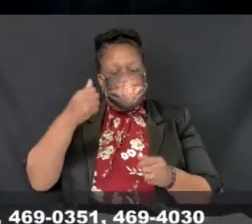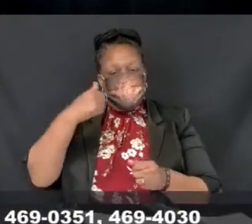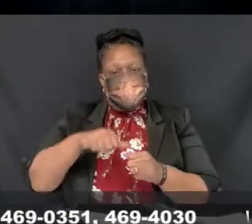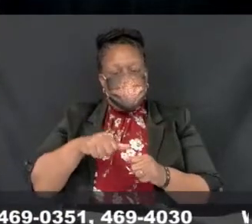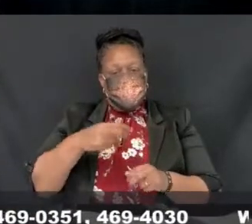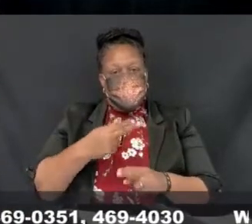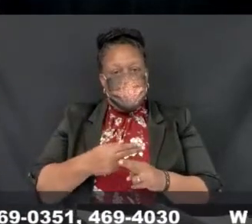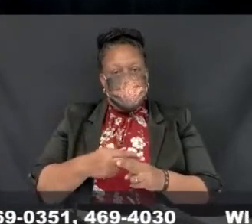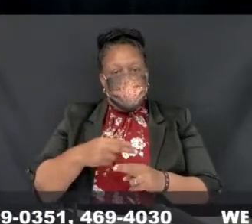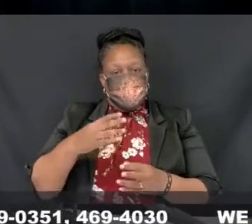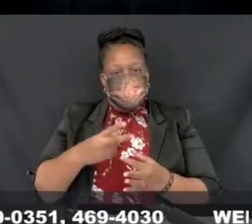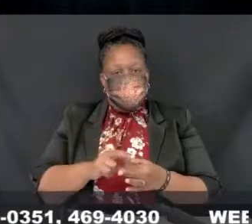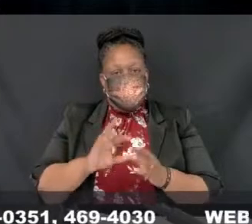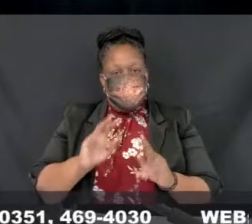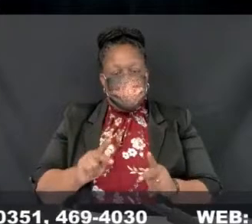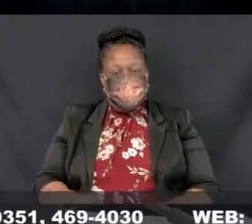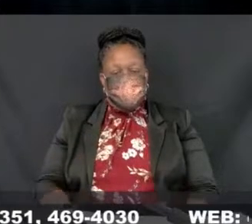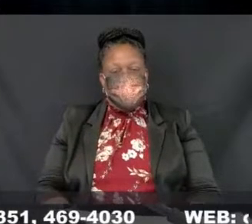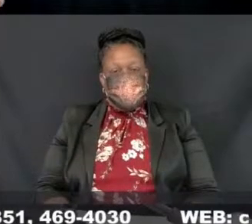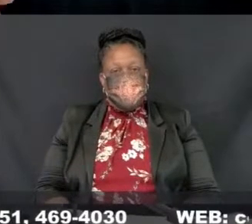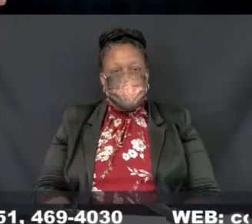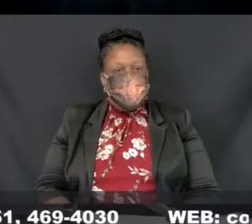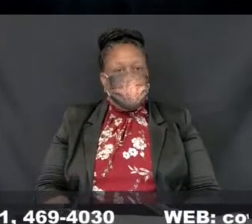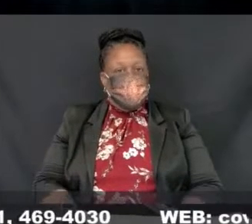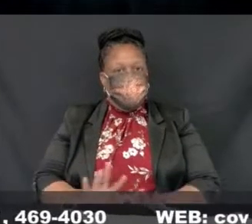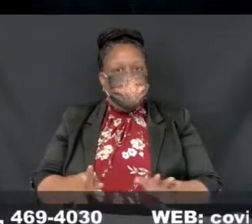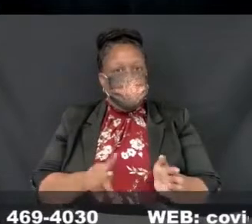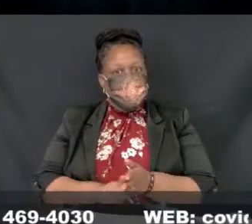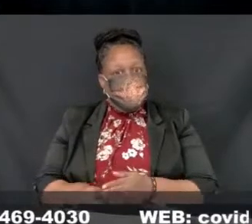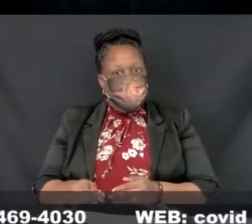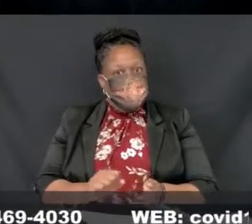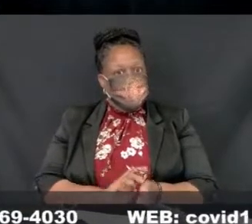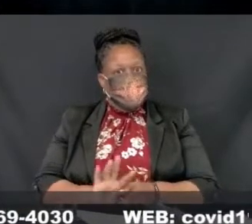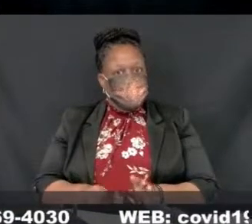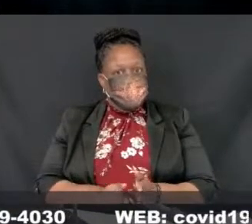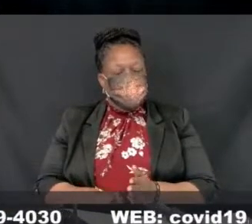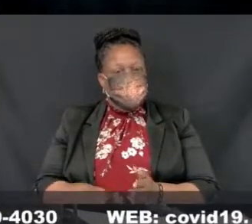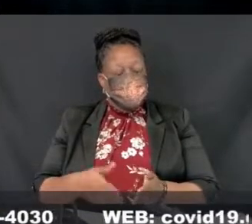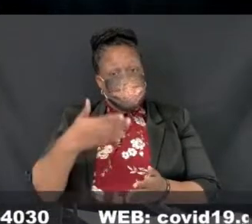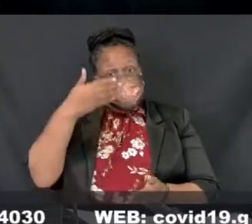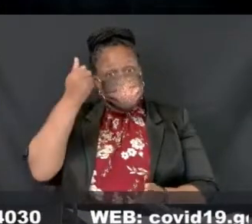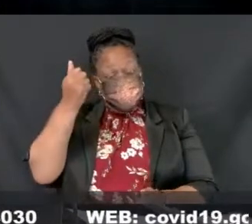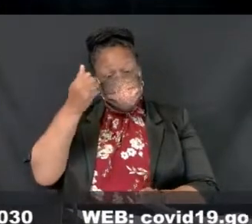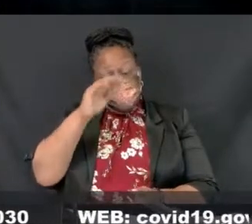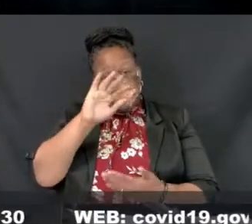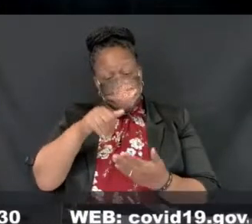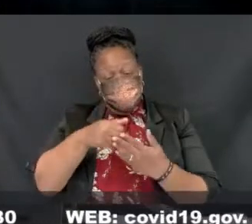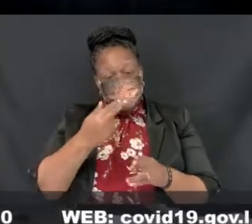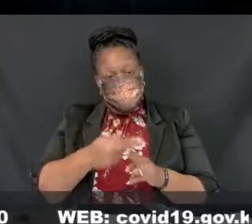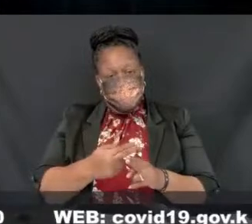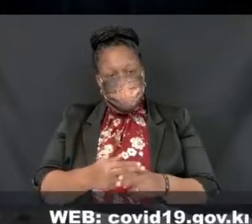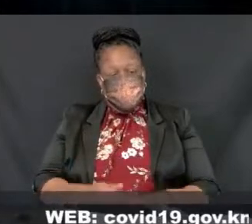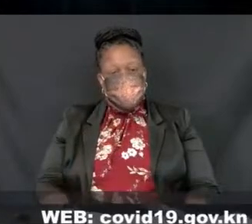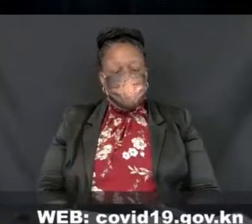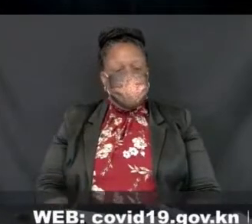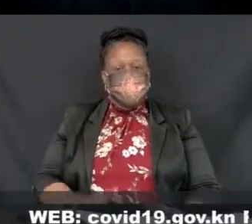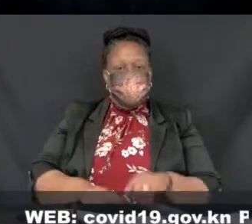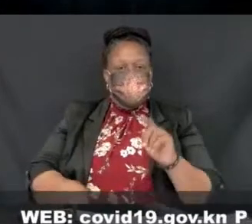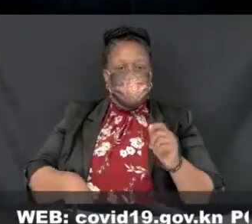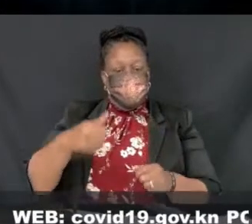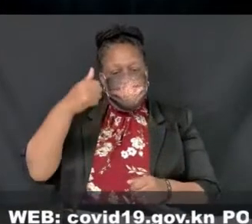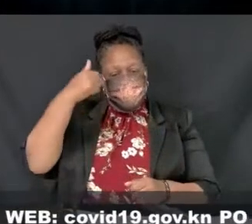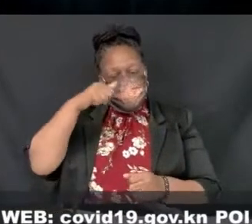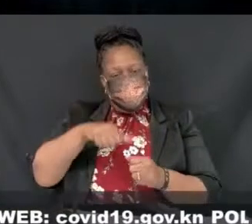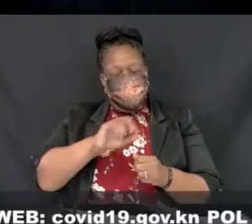Claudia at Marriott Vacation Club. So we had, for those on Nevis that I cannot remember all of you,